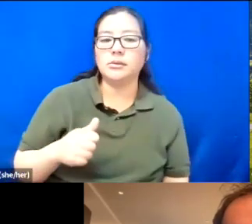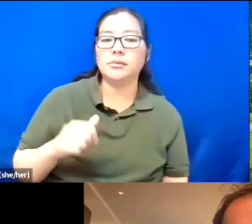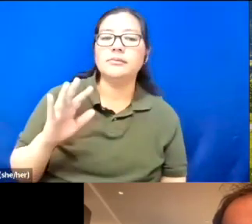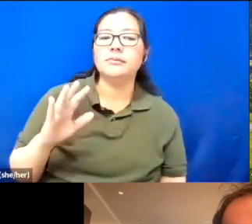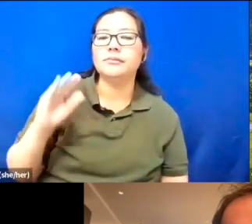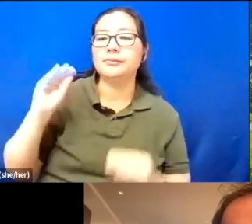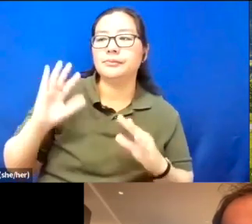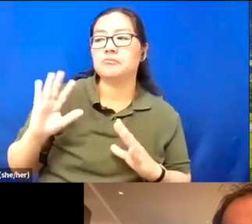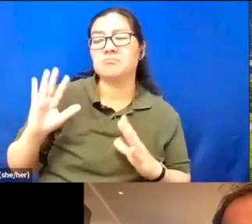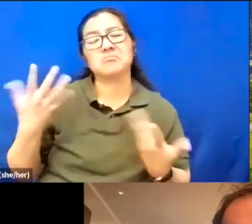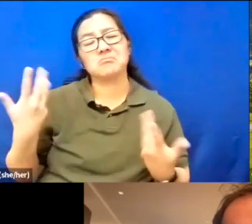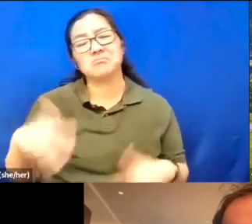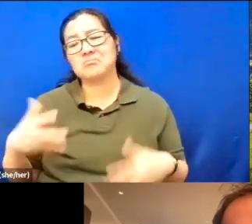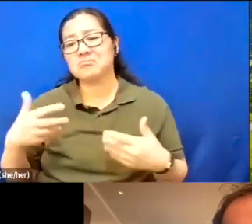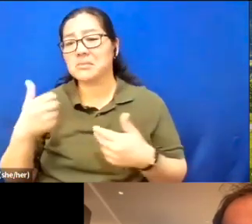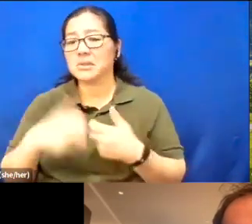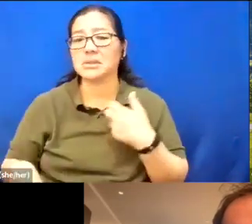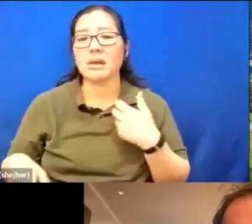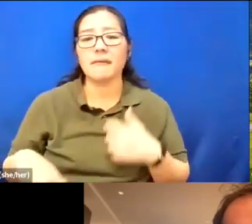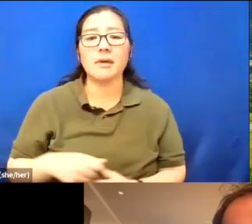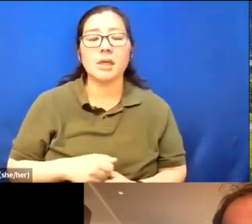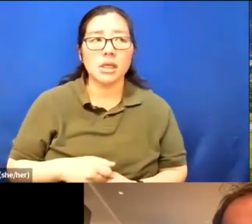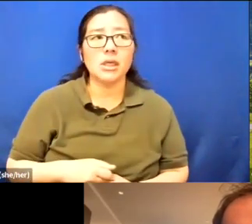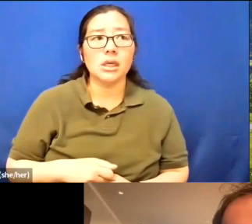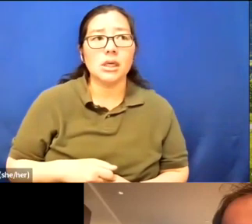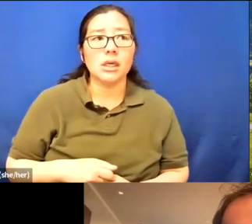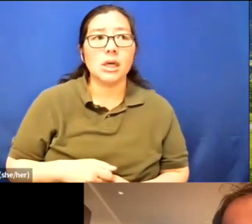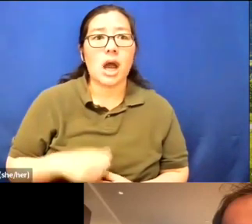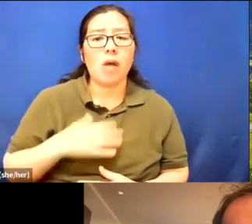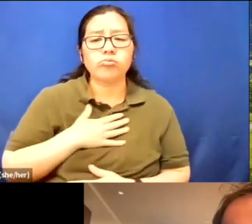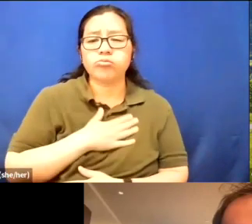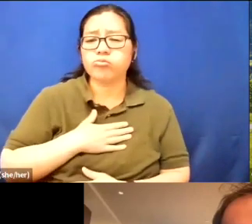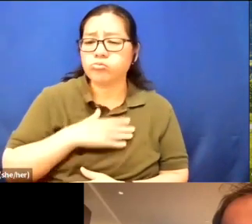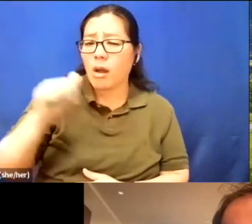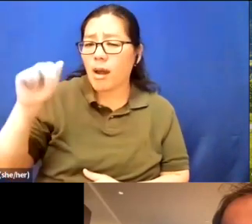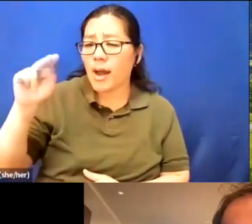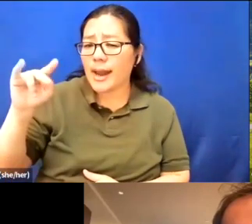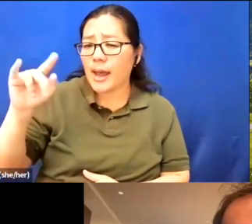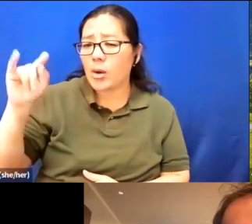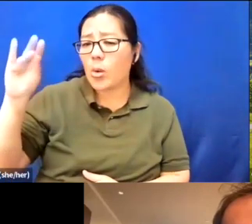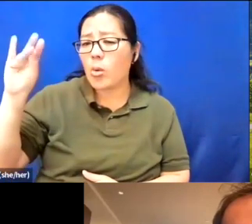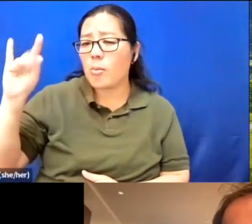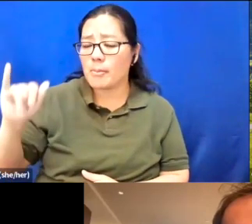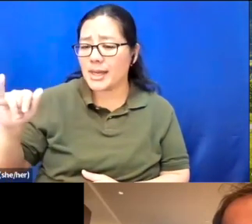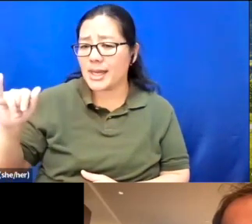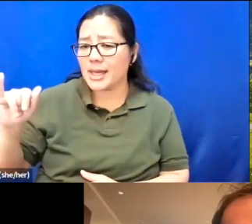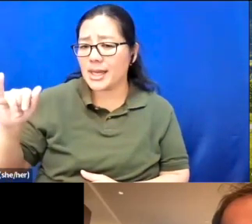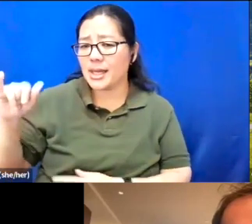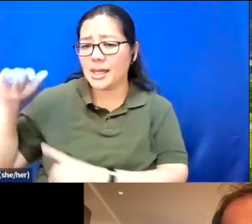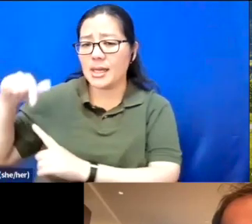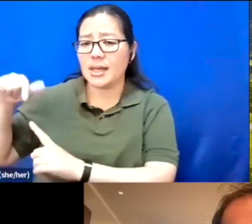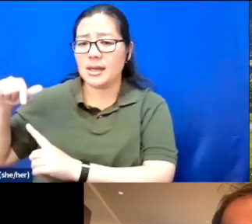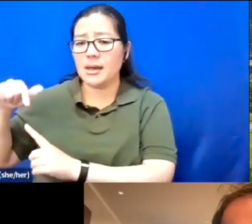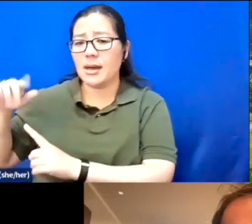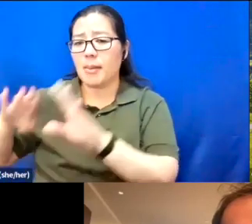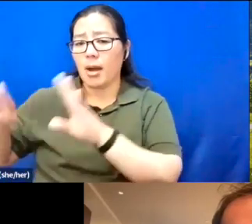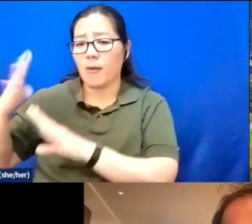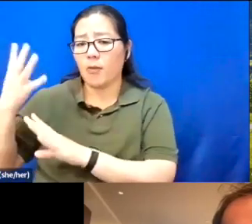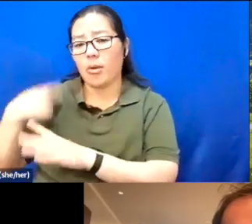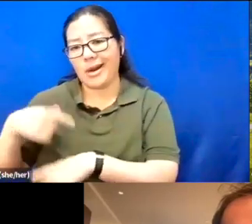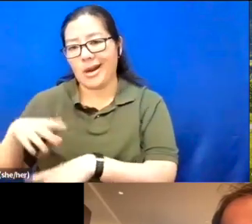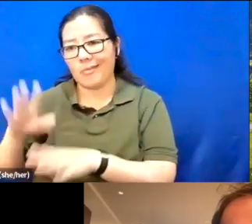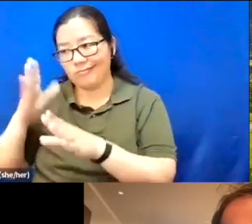That's hard. I mean, I really enjoy the anatomy bio 4 class, but you know, I'm an anatomy nerd, so that's probably why.